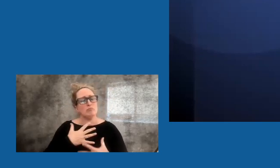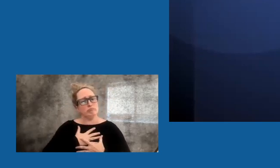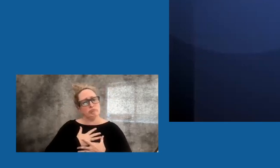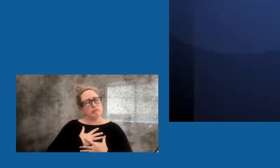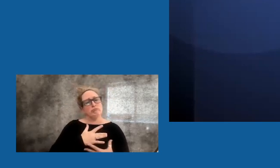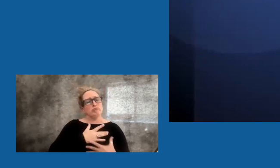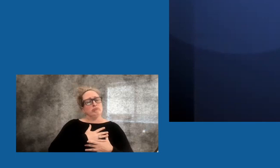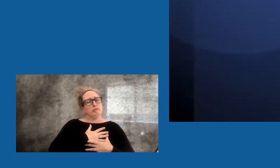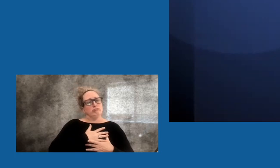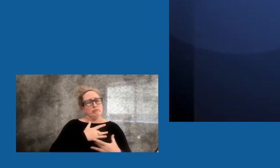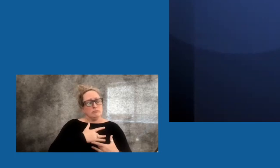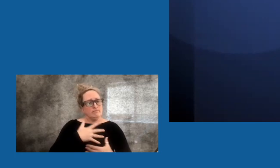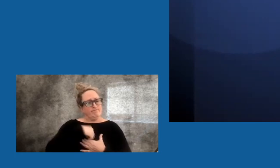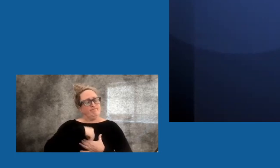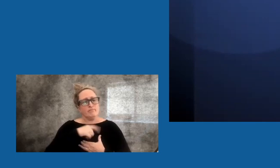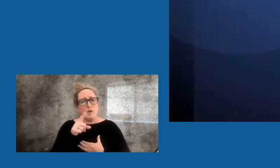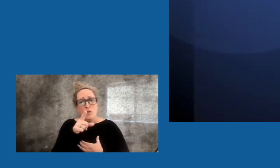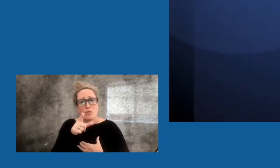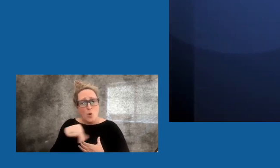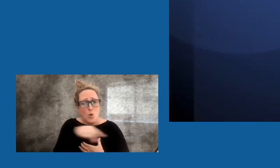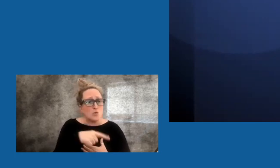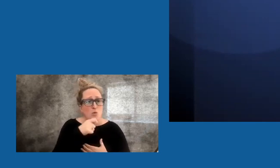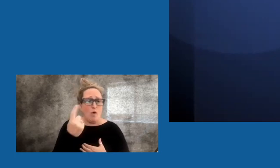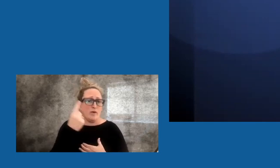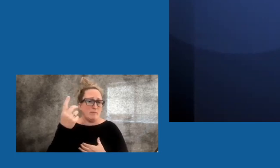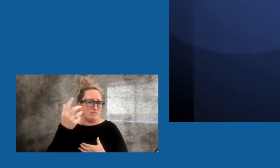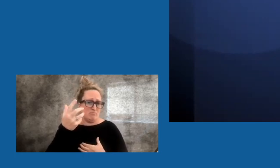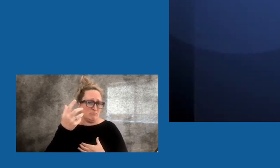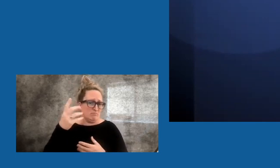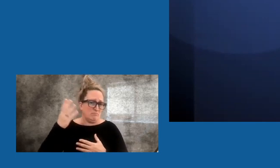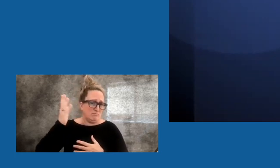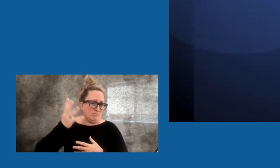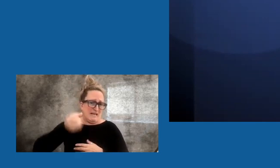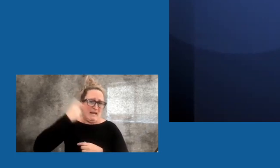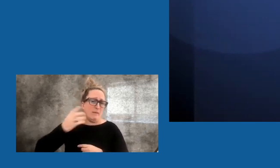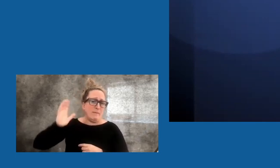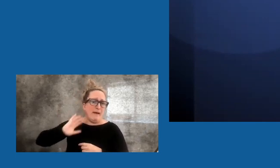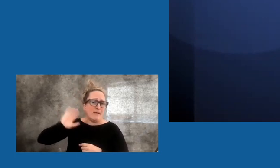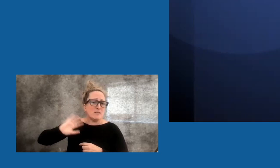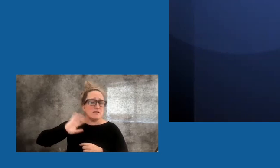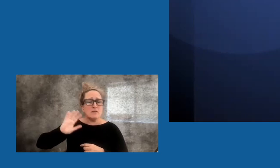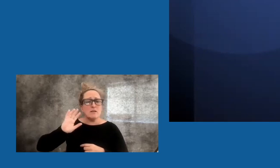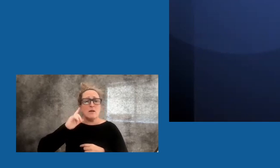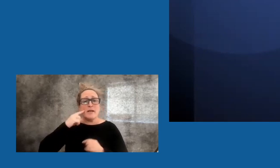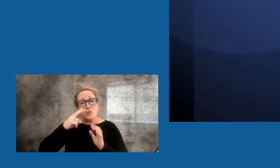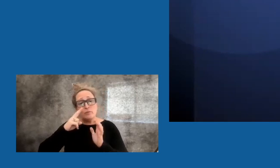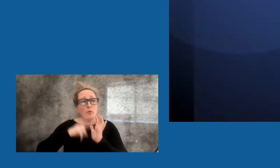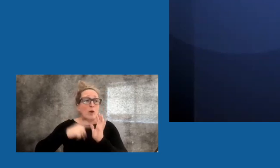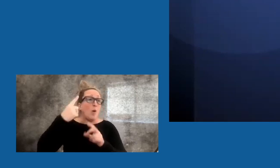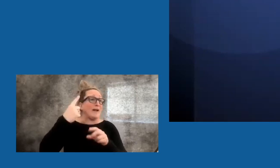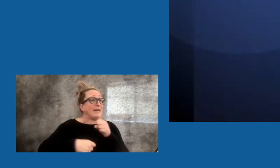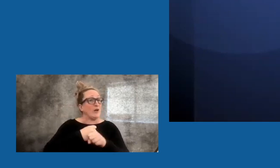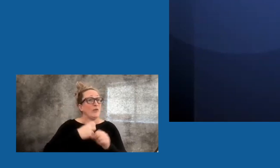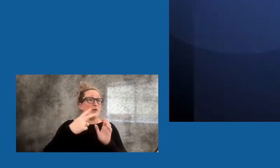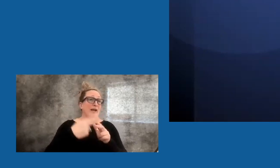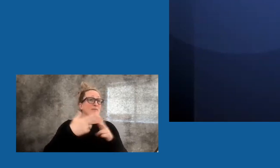our heart and our souls those who have always been taken, who in the past. So just because we read their names one year doesn't mean that we